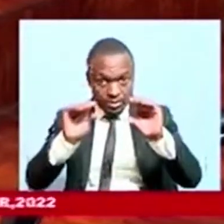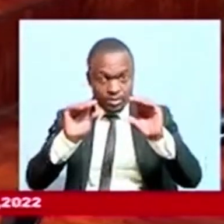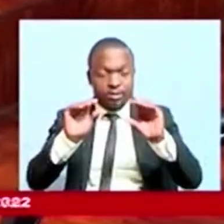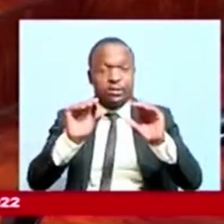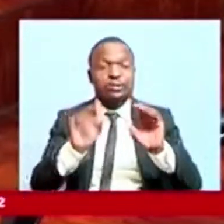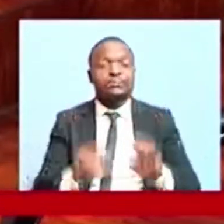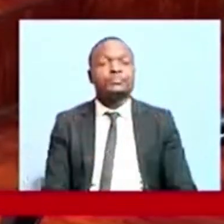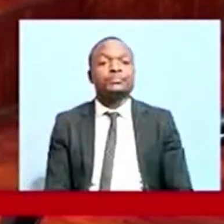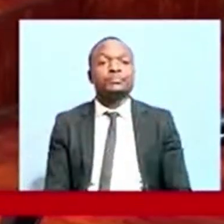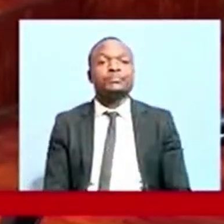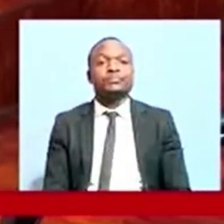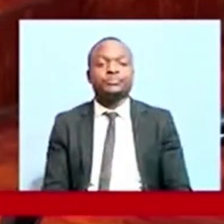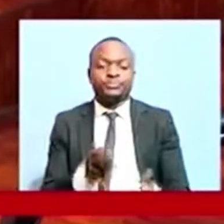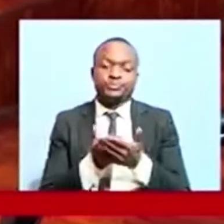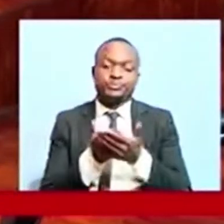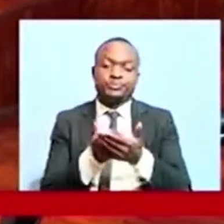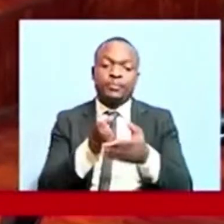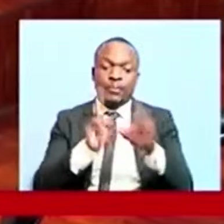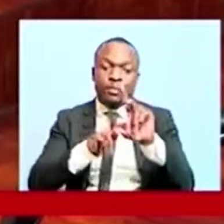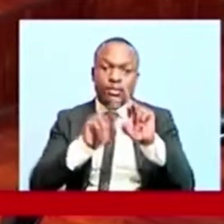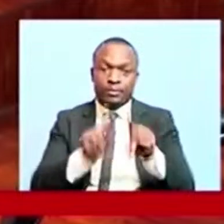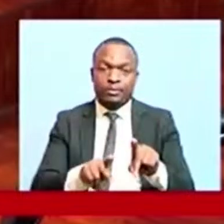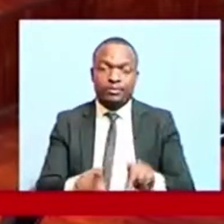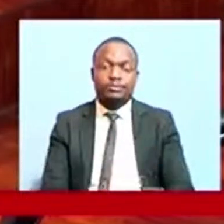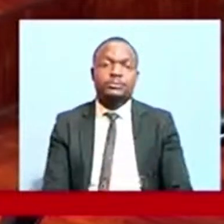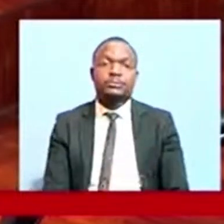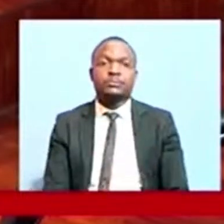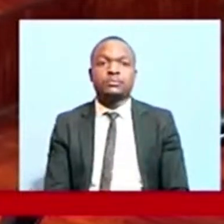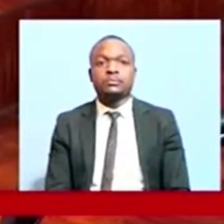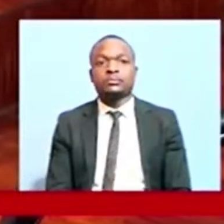top. I submit, Chair.